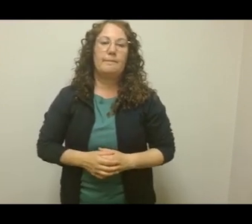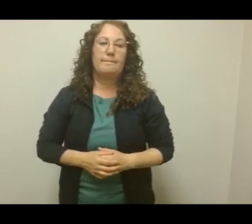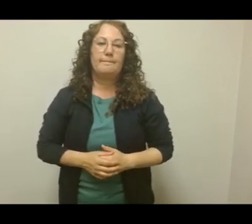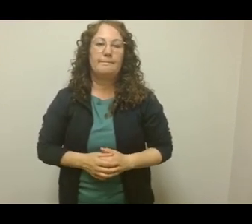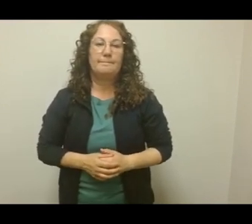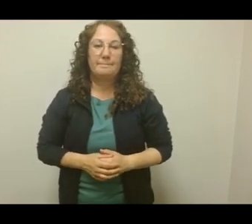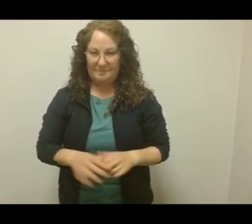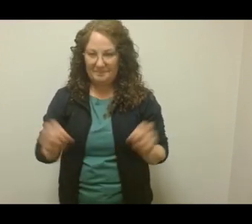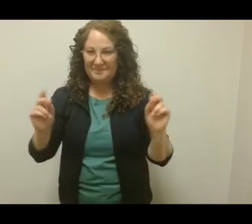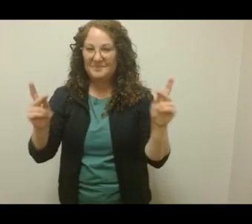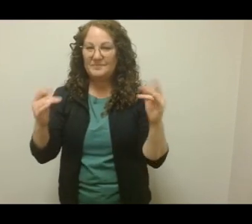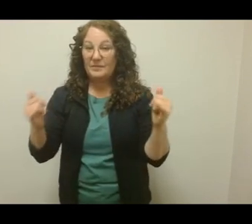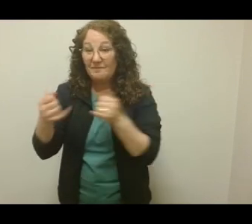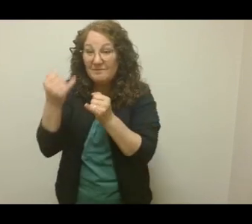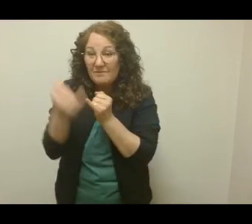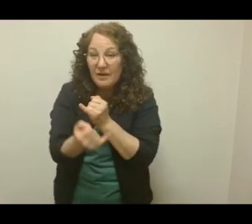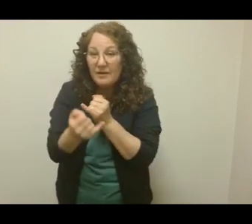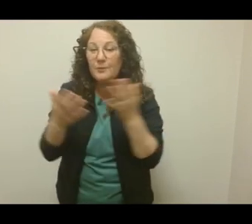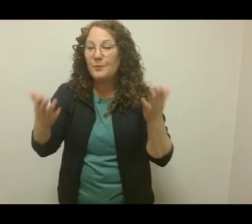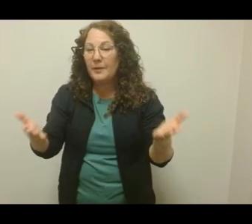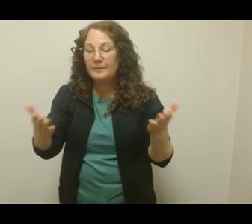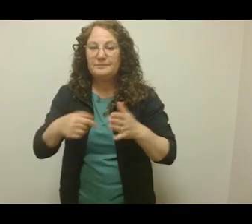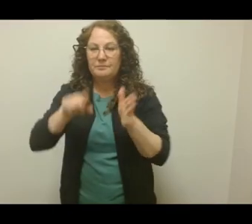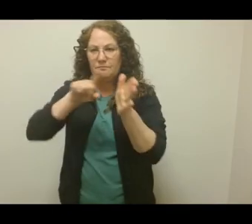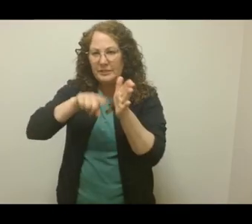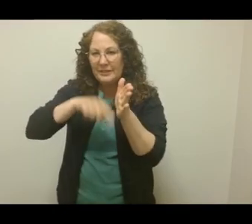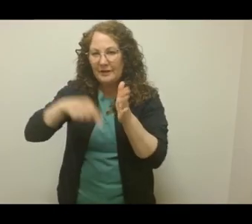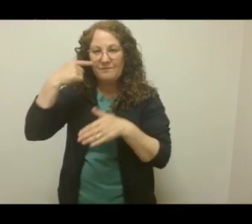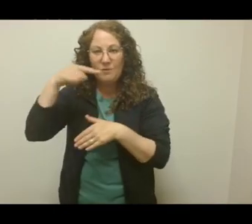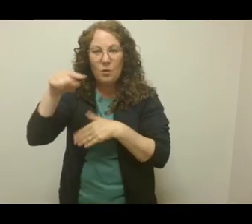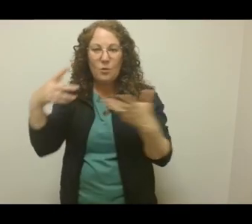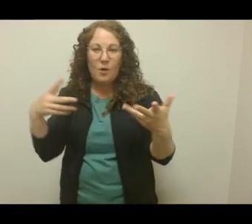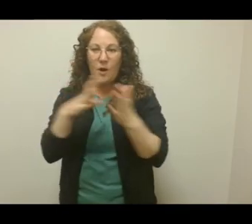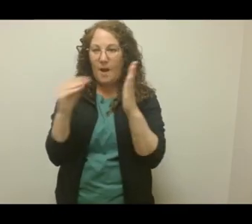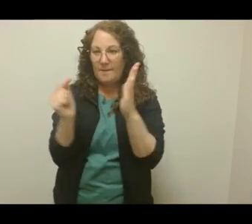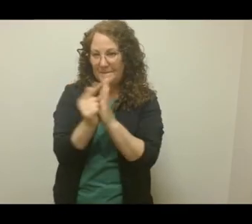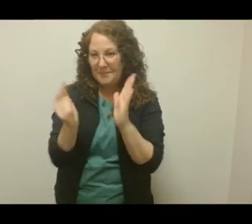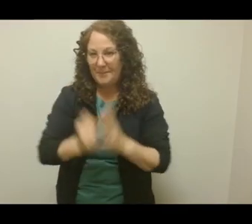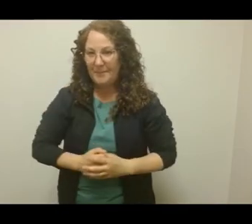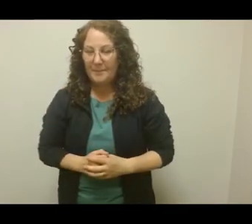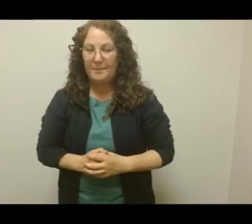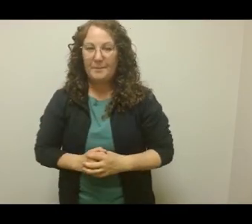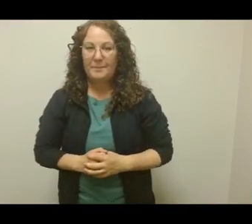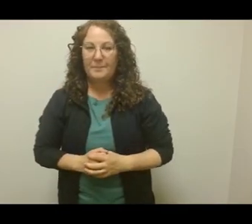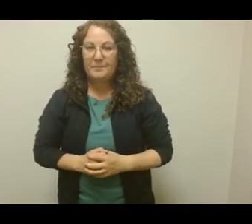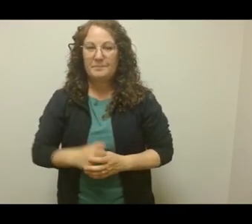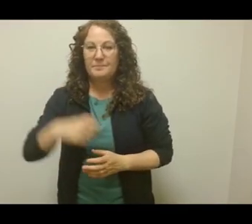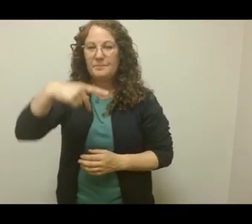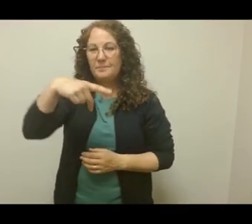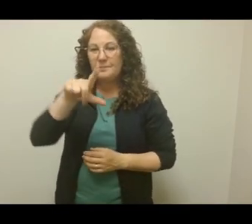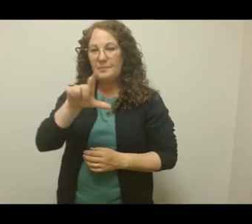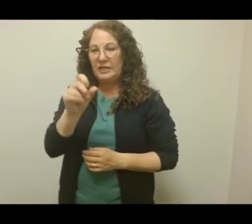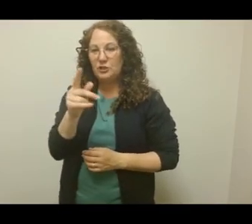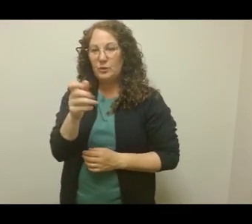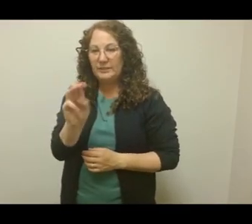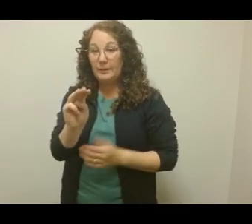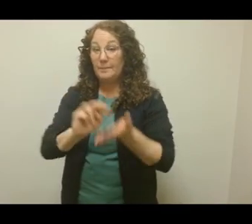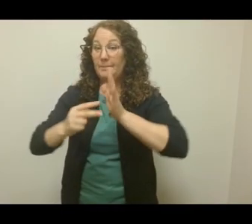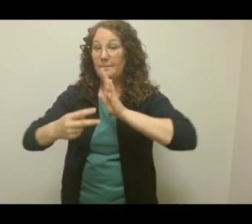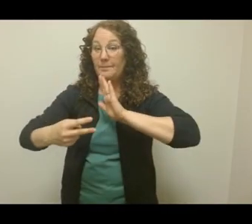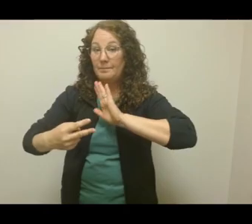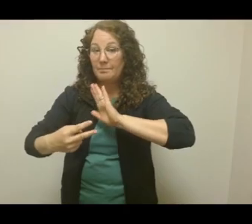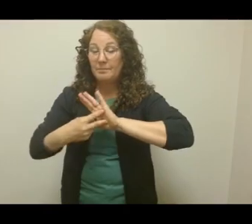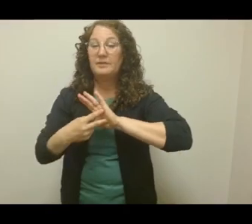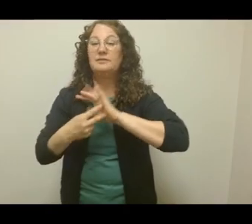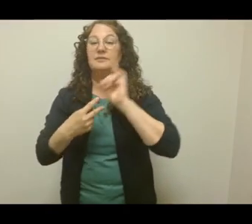All right, so the final step is going to be checking for plagiarism. So this is when you can pull the original out